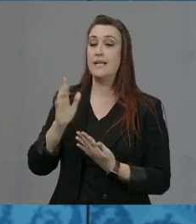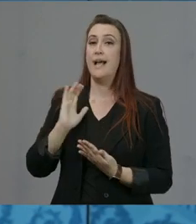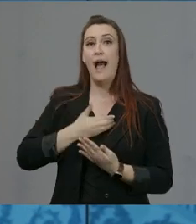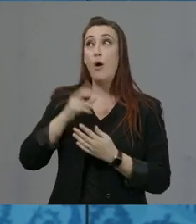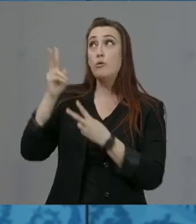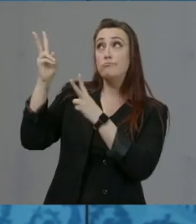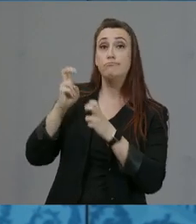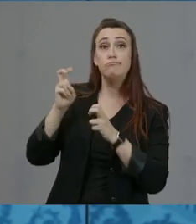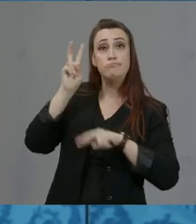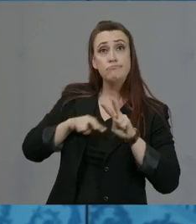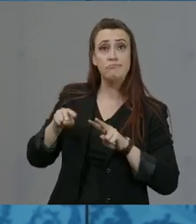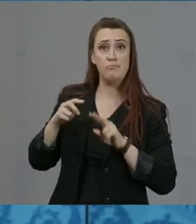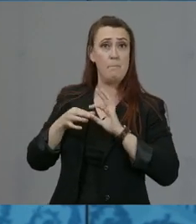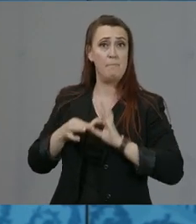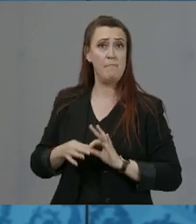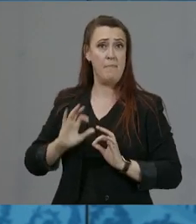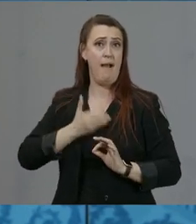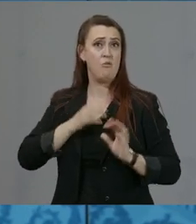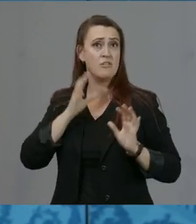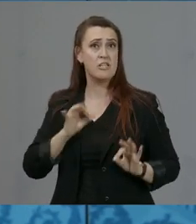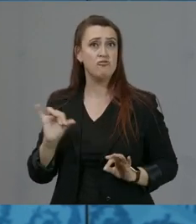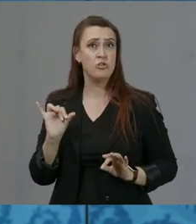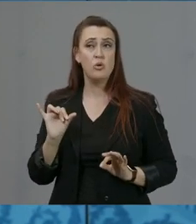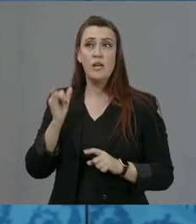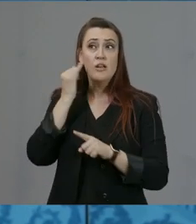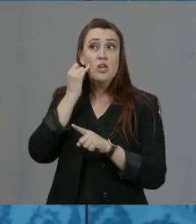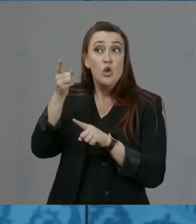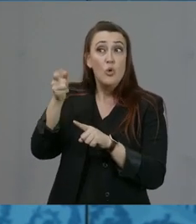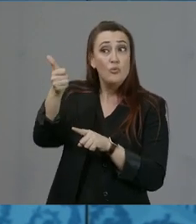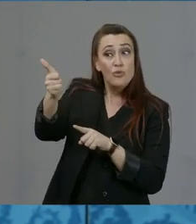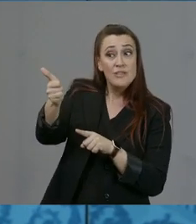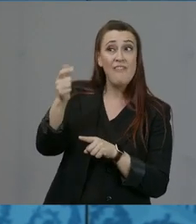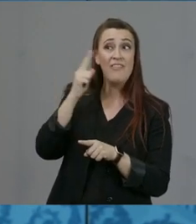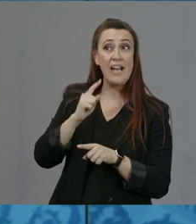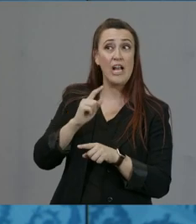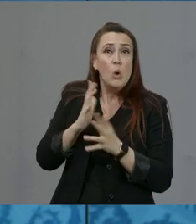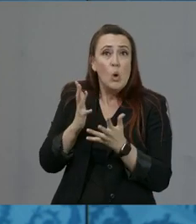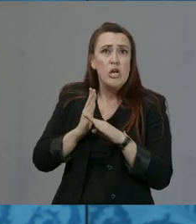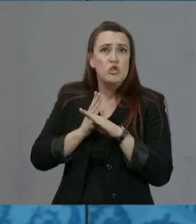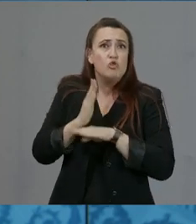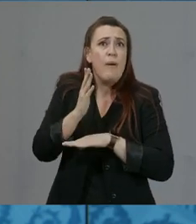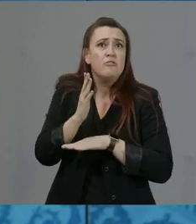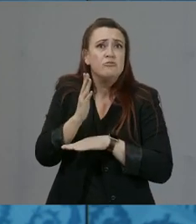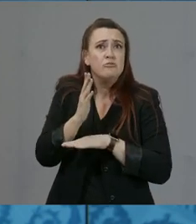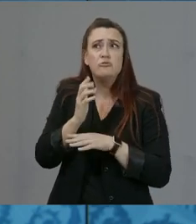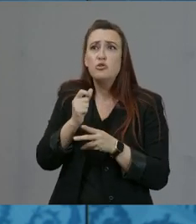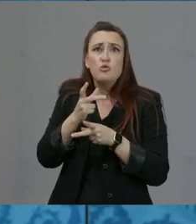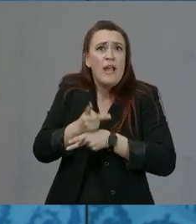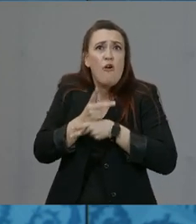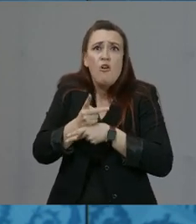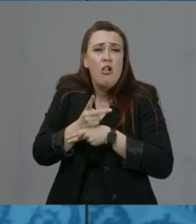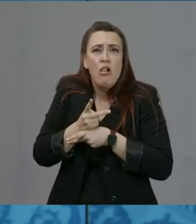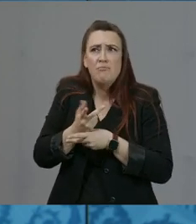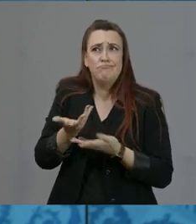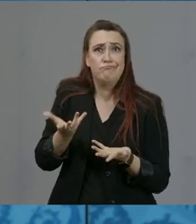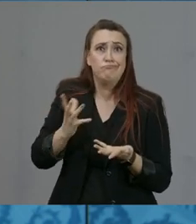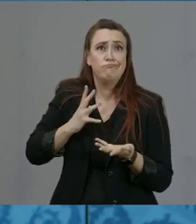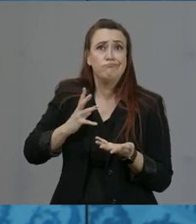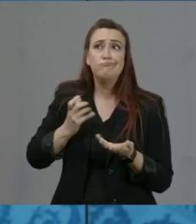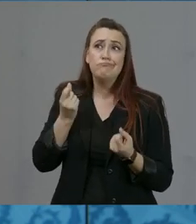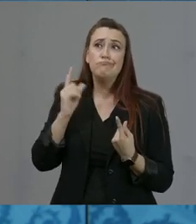decisions. And that's what I'm, if you want to say it's been too cautious, I accept that. Okay, we're talking